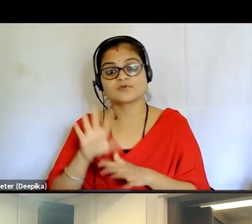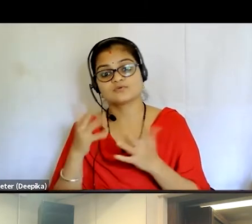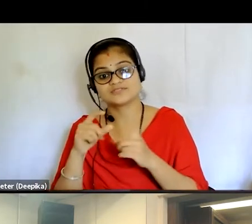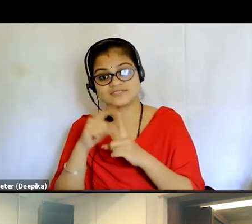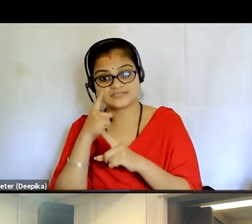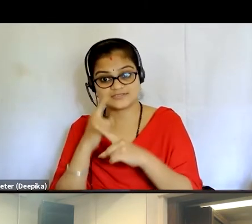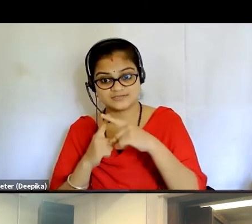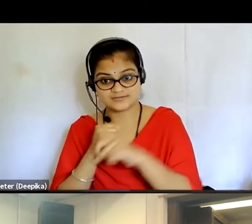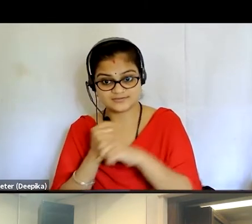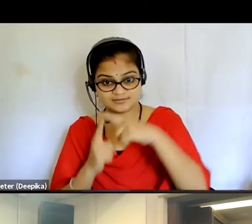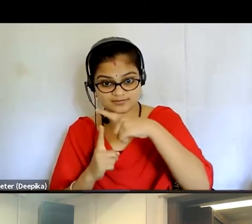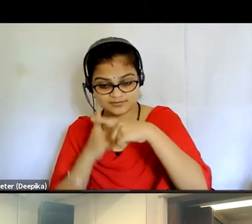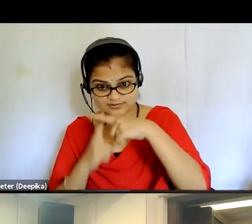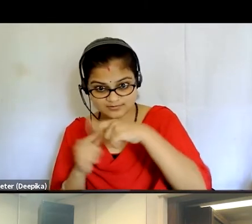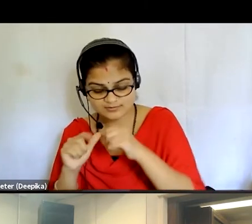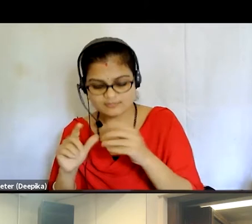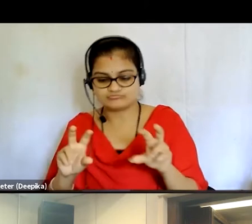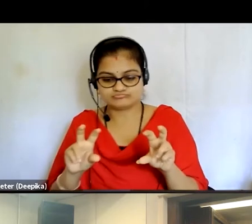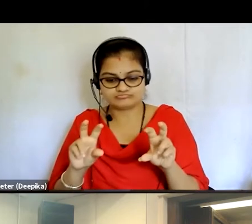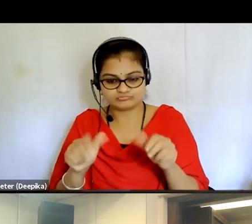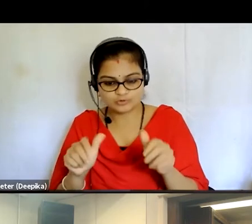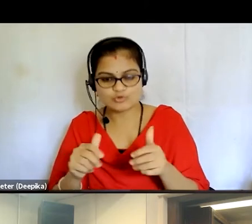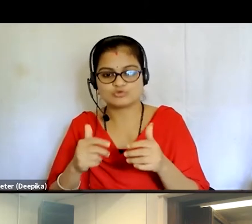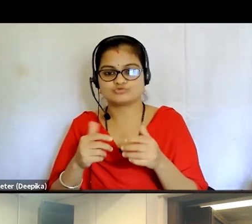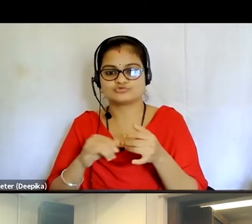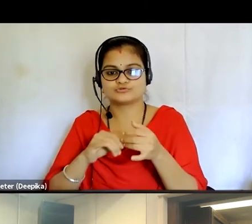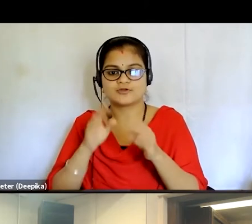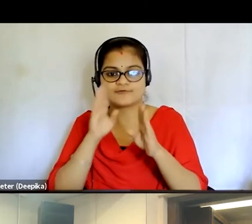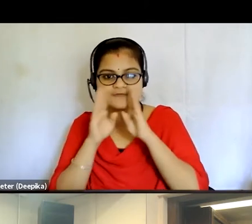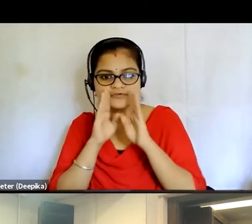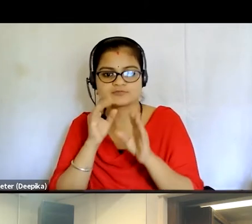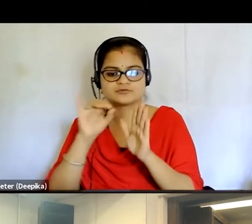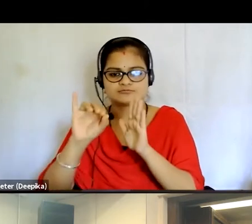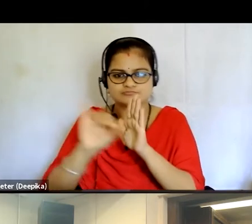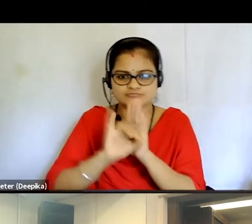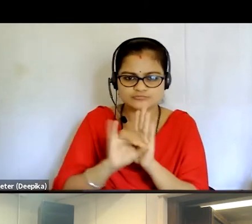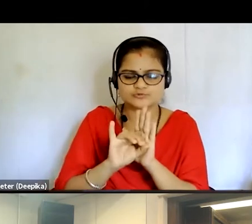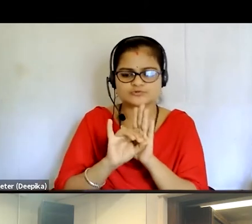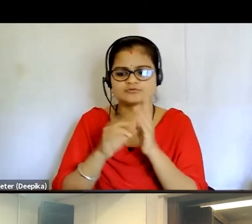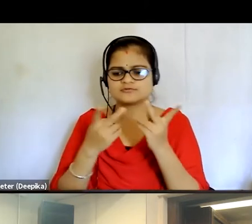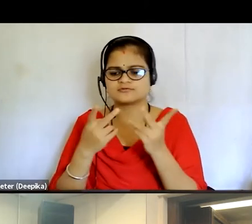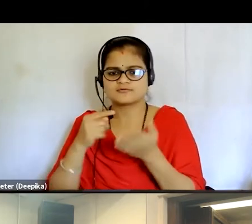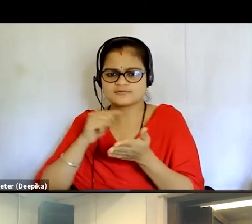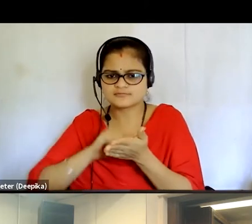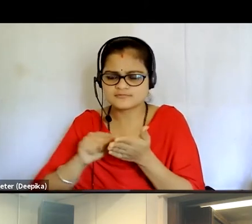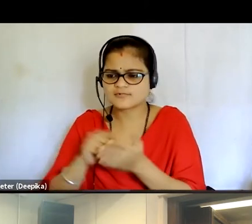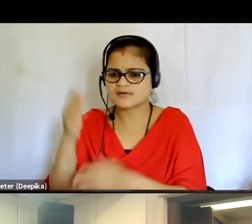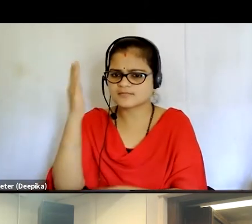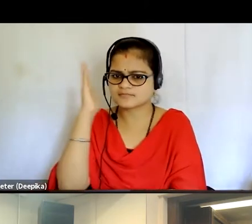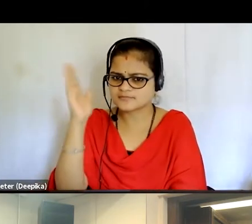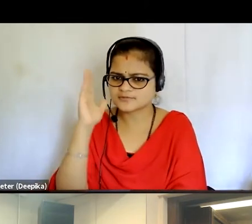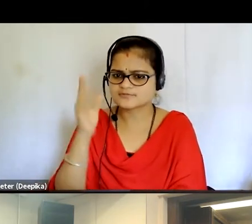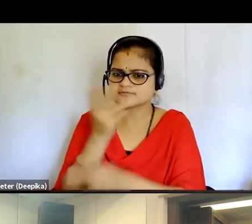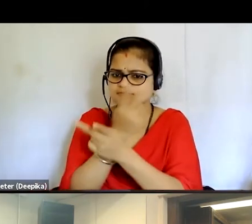or television or radio or social media or podcasts or influencers or smart speakers,